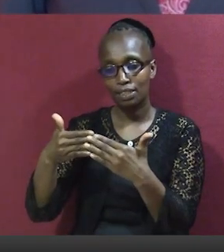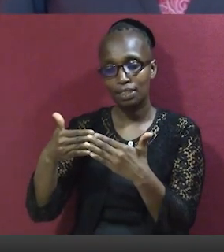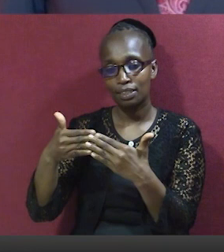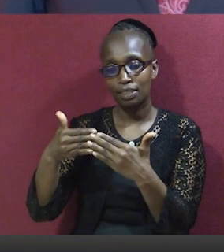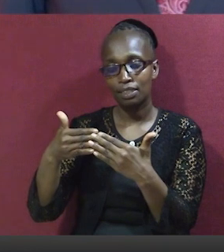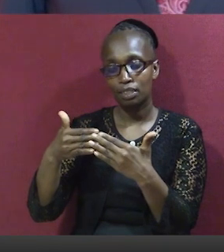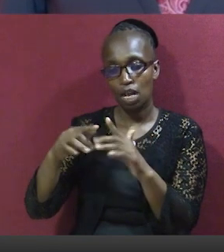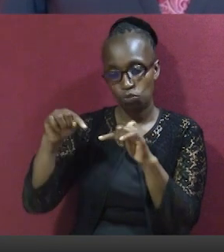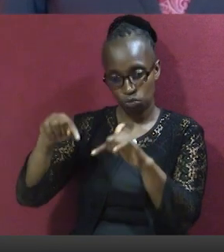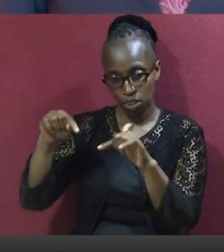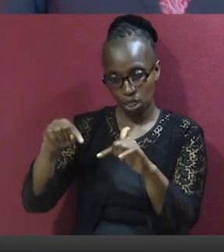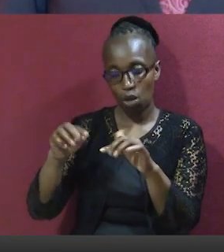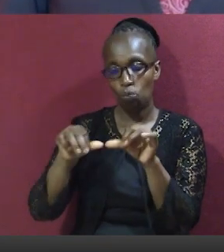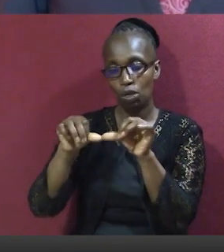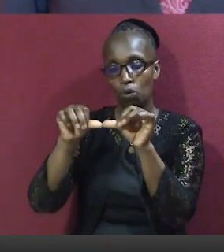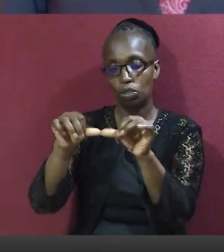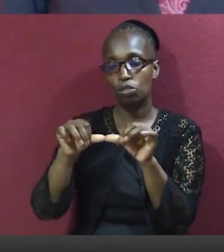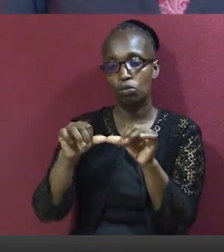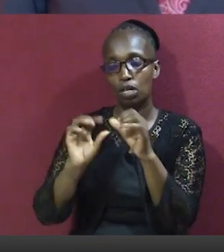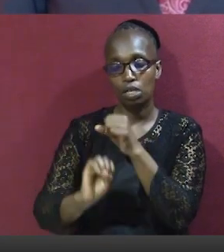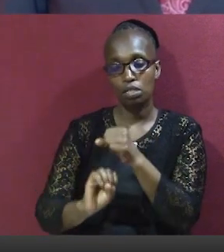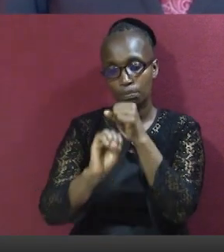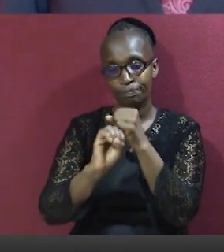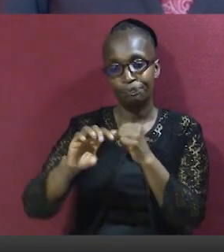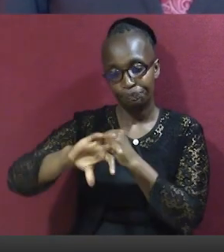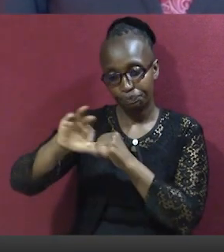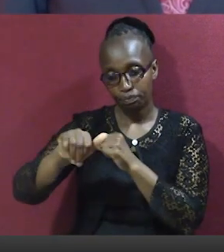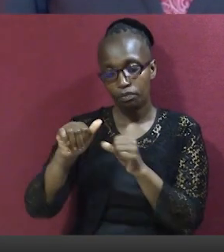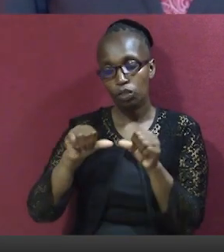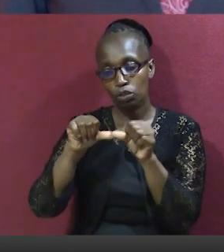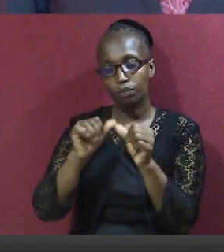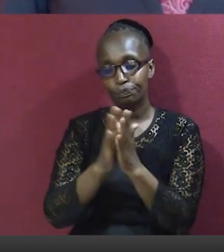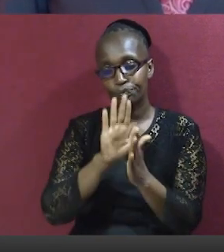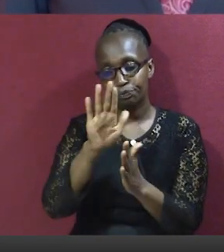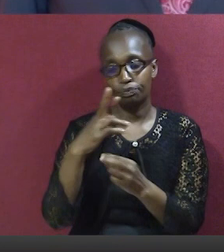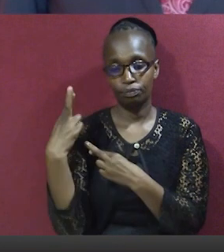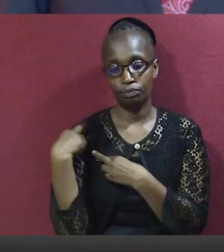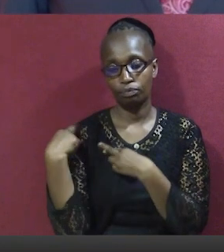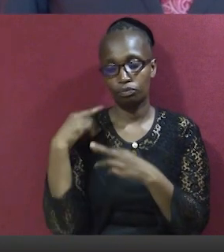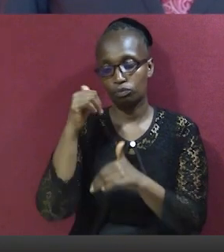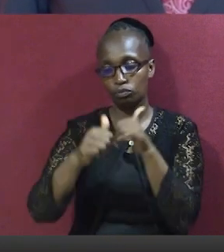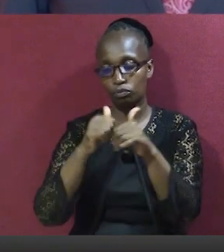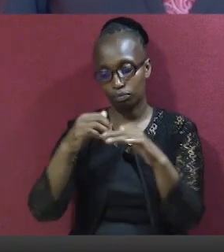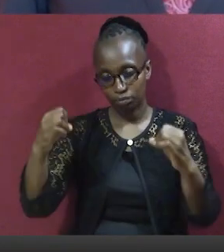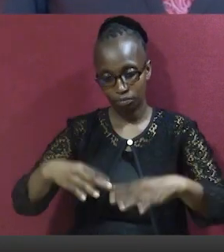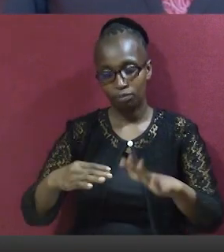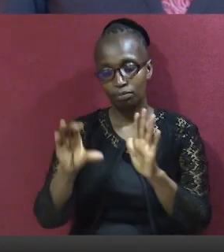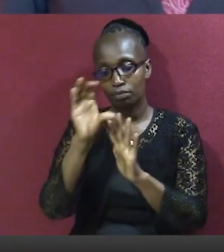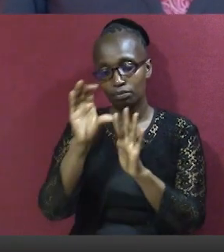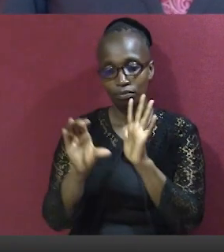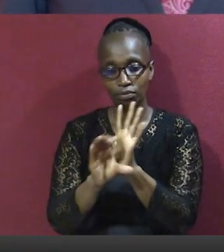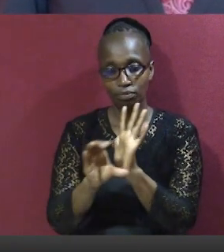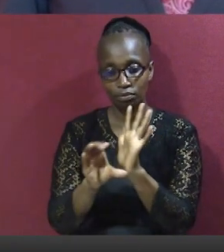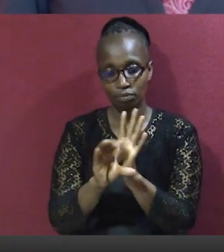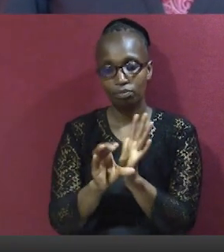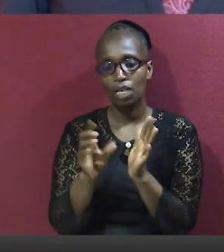piece of legislation that has now become law. It will support our counties to discharge their mandate, which is very